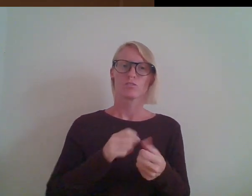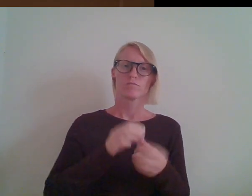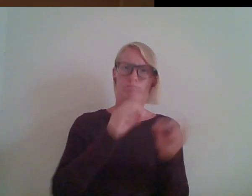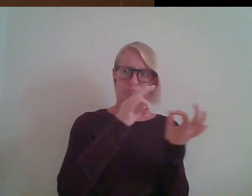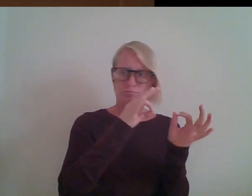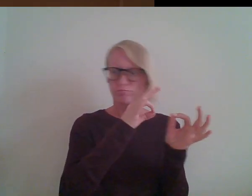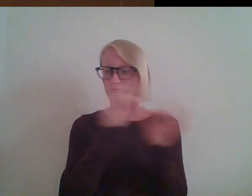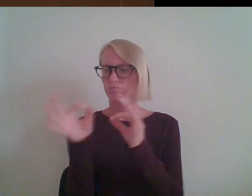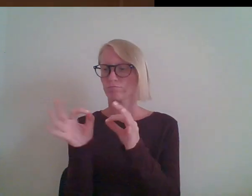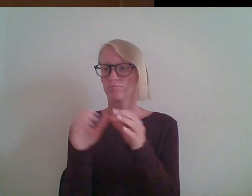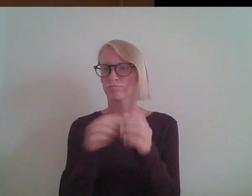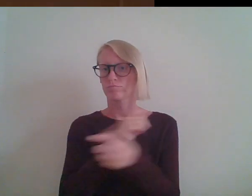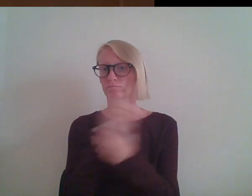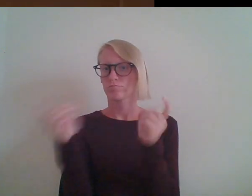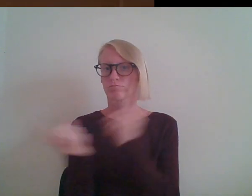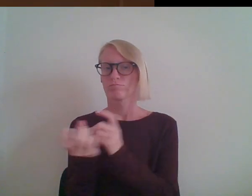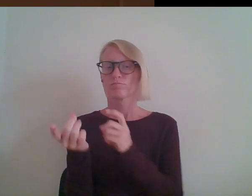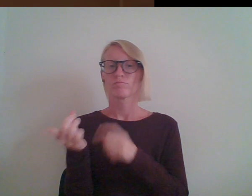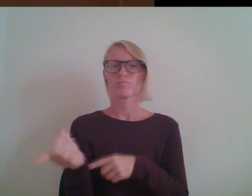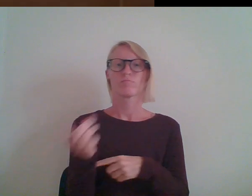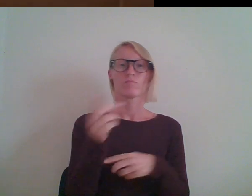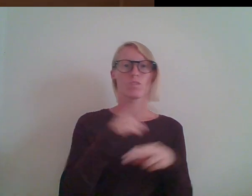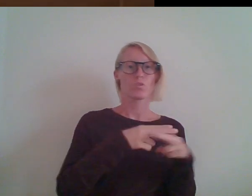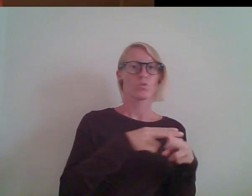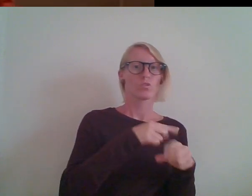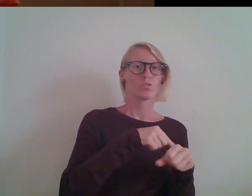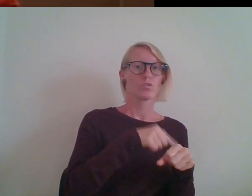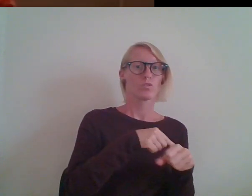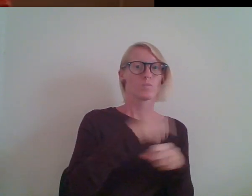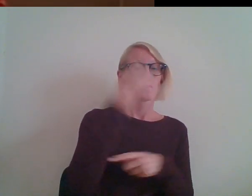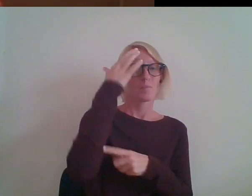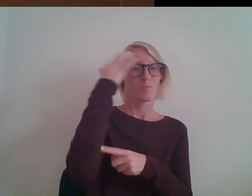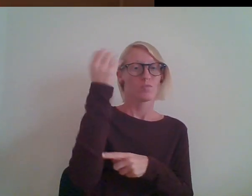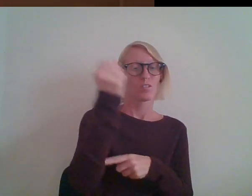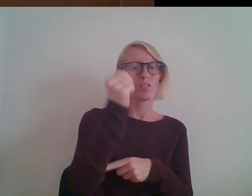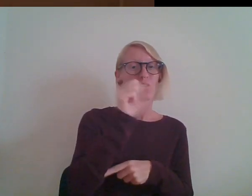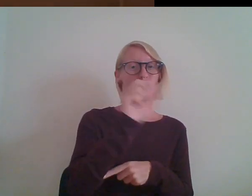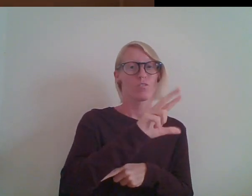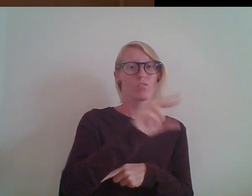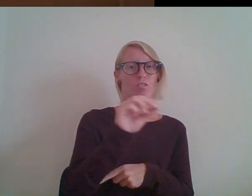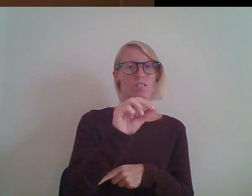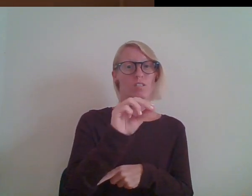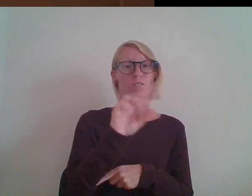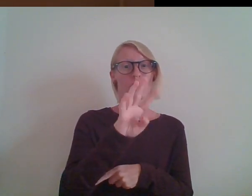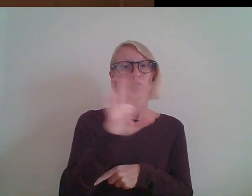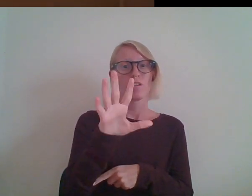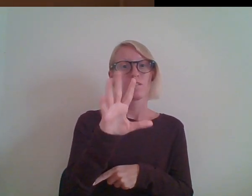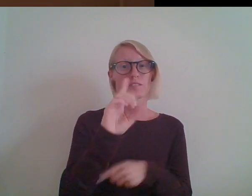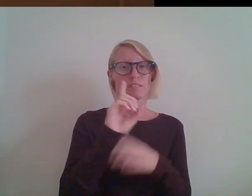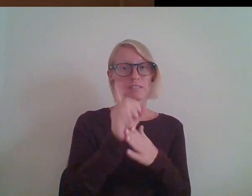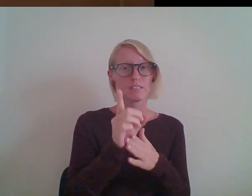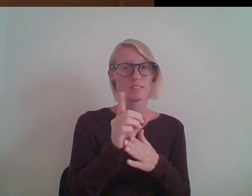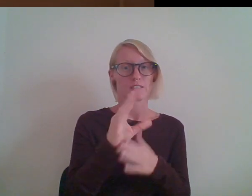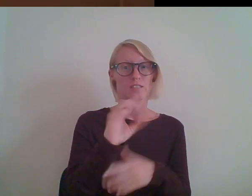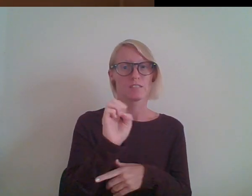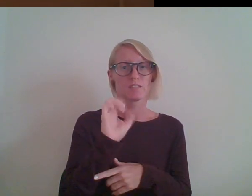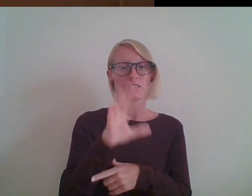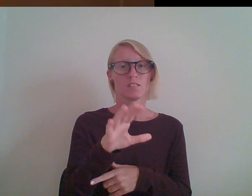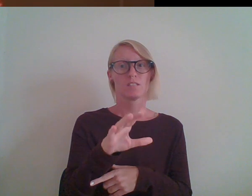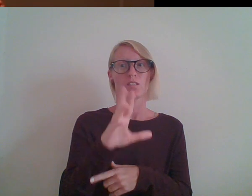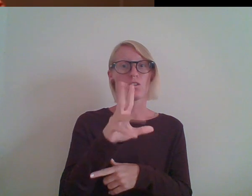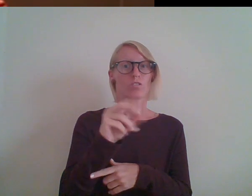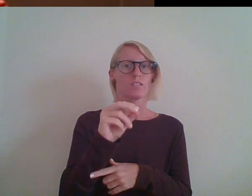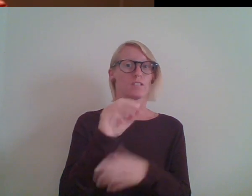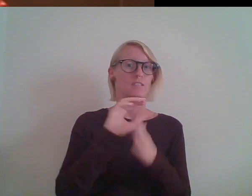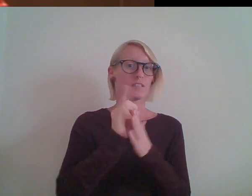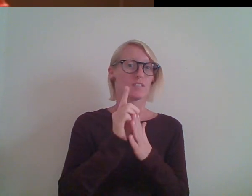Short-term memory only lasts about 20 to 30 seconds. It's pretty brief. So I count it on the clock. After 30 seconds, I say,